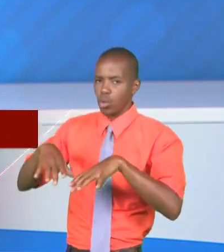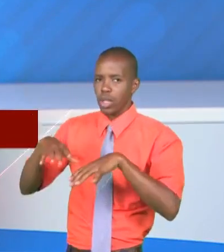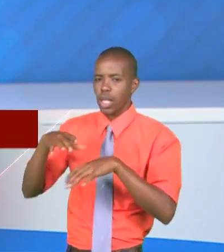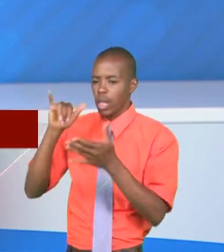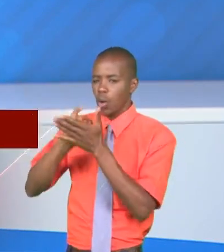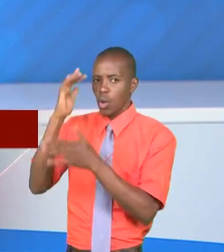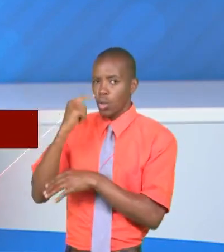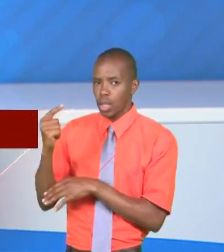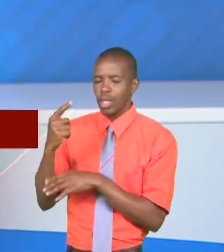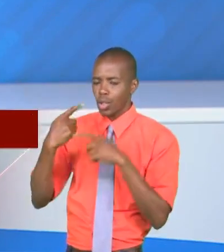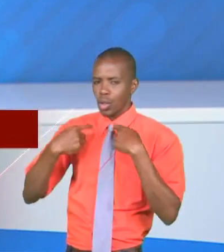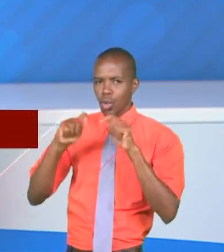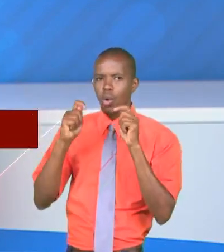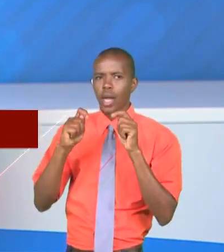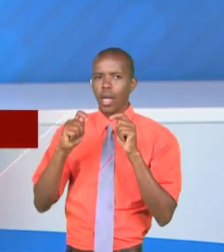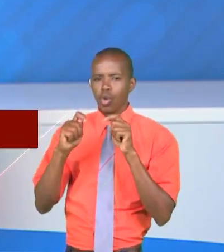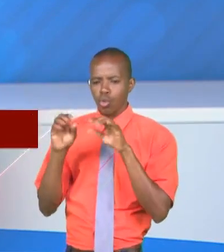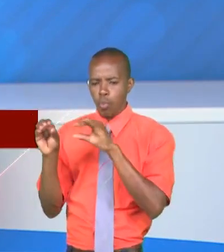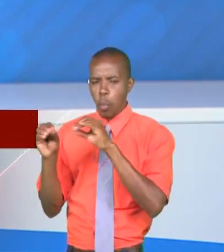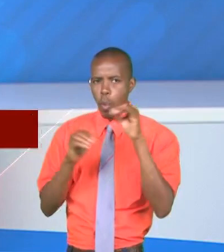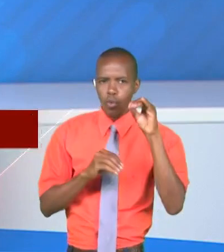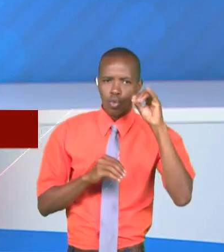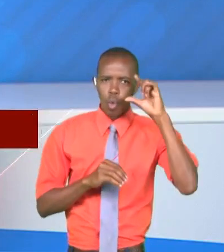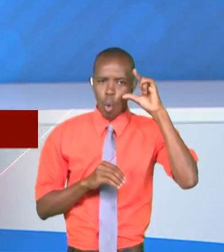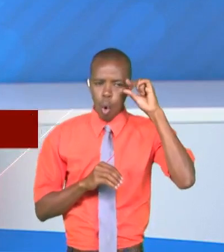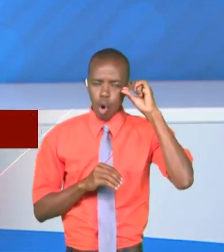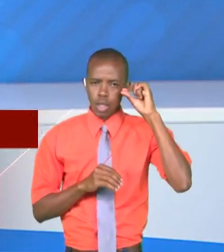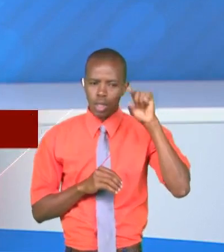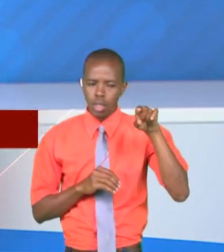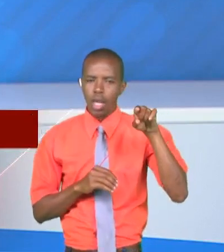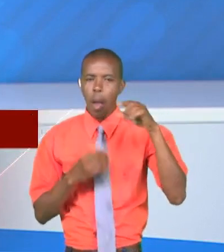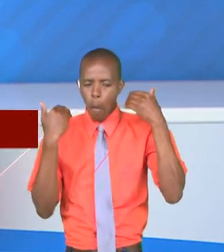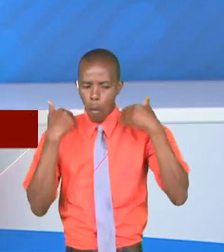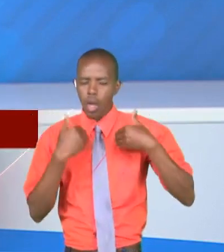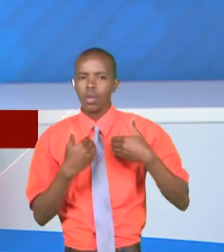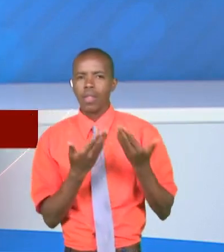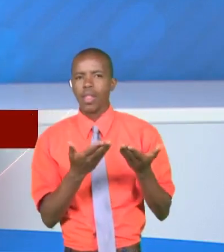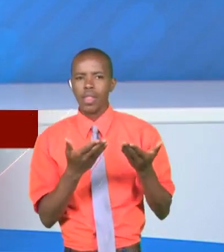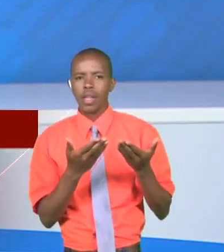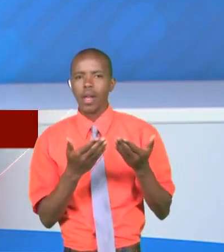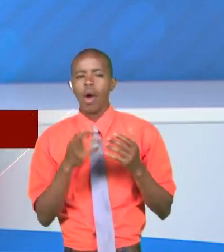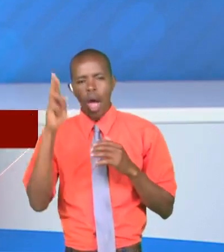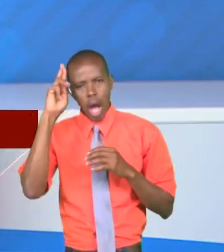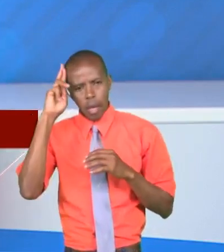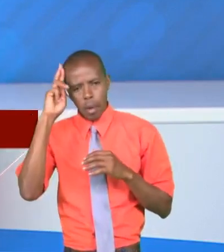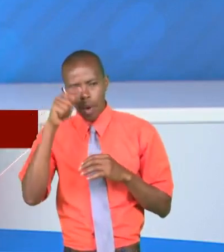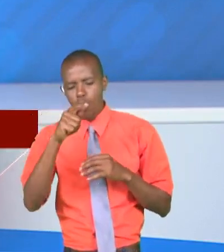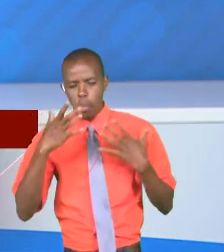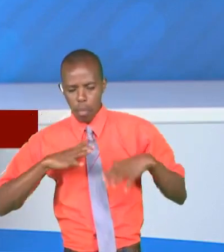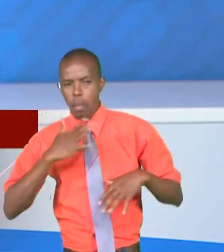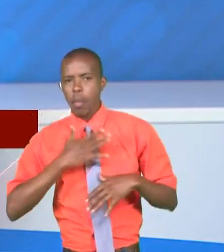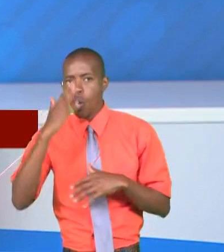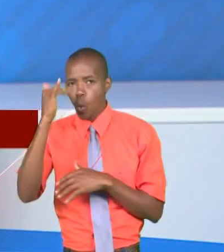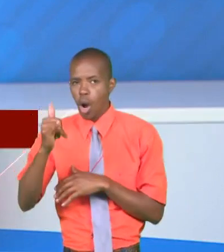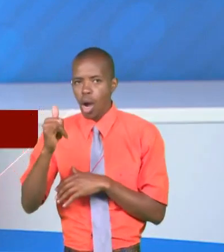see he's trying to give that post to cost, because he wants to tell them, oh, guys, I'm still with you. Come here. I remember you are my people,